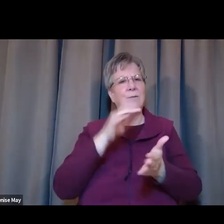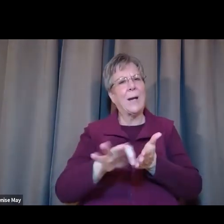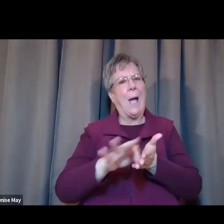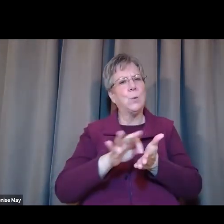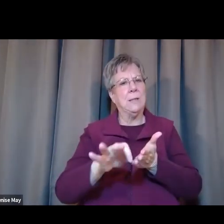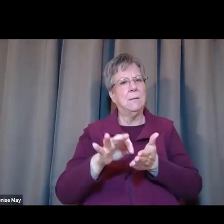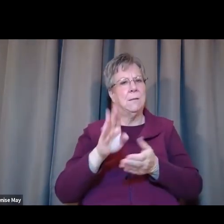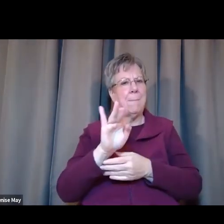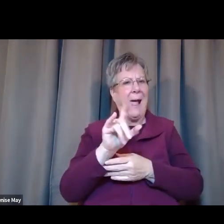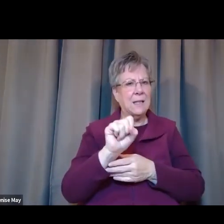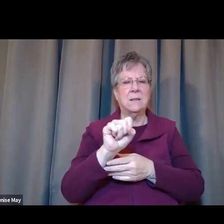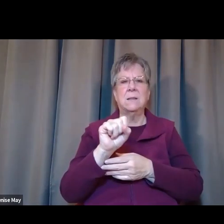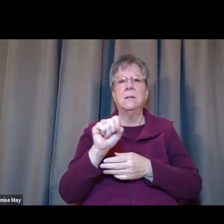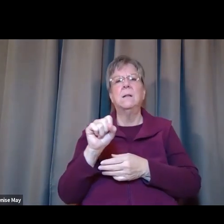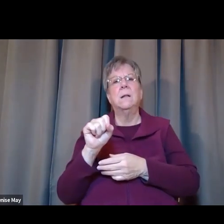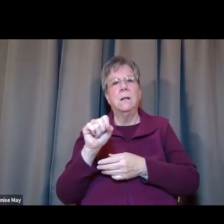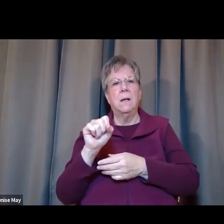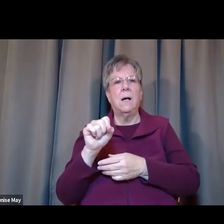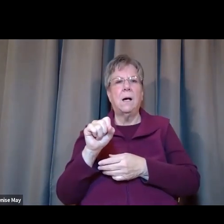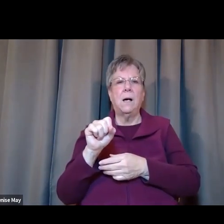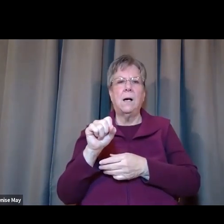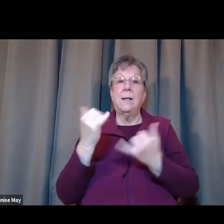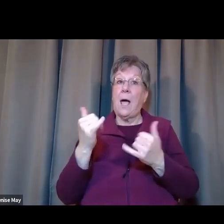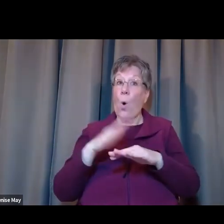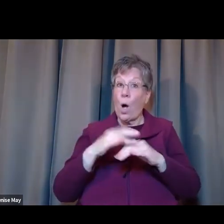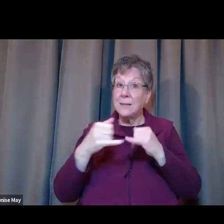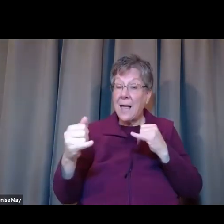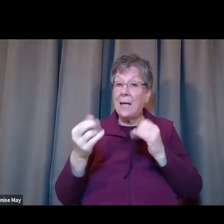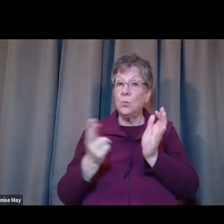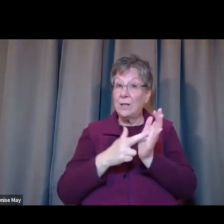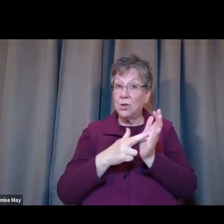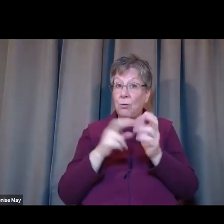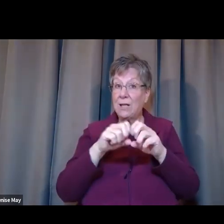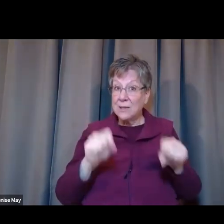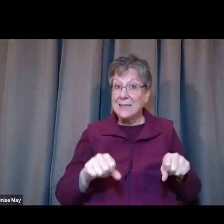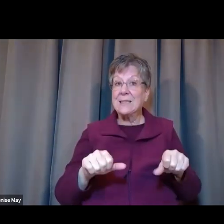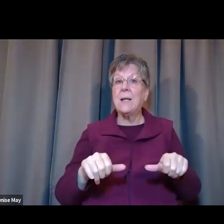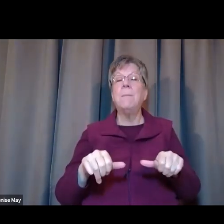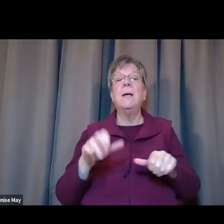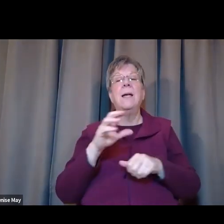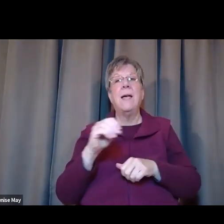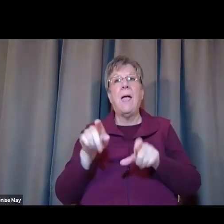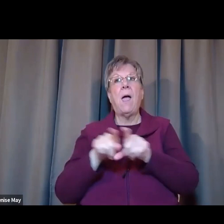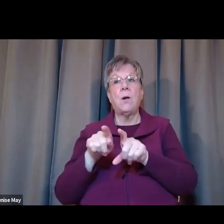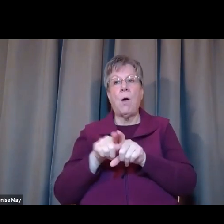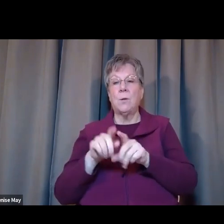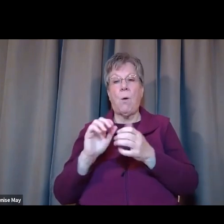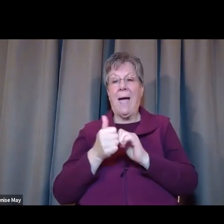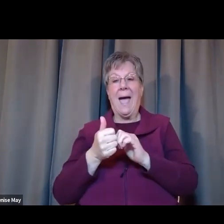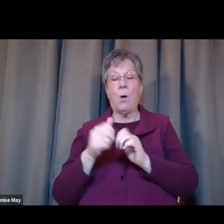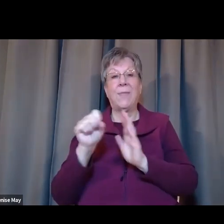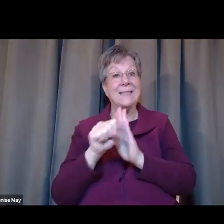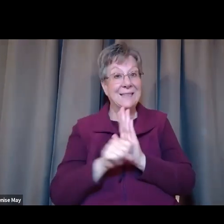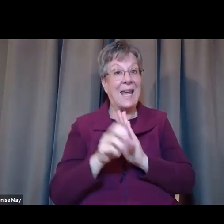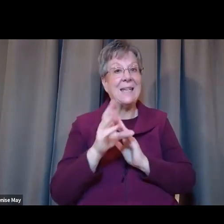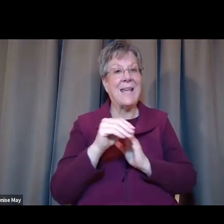provisional ballots, the advent of online registration systems, and then the advent under the auspices of HAVA state